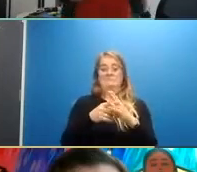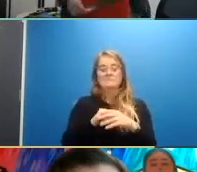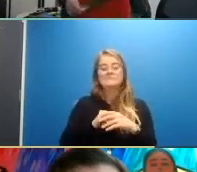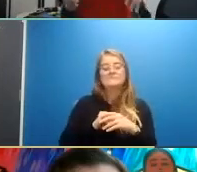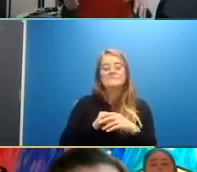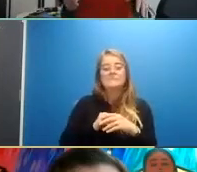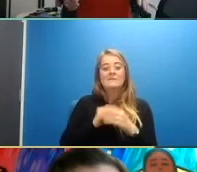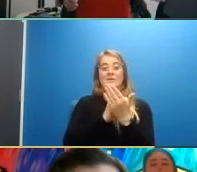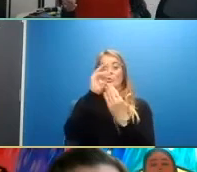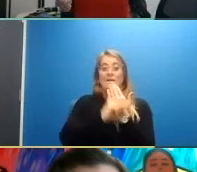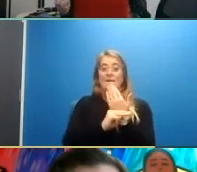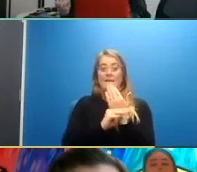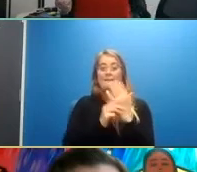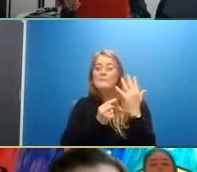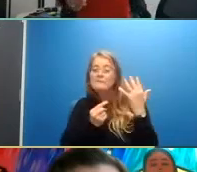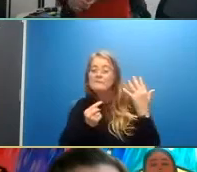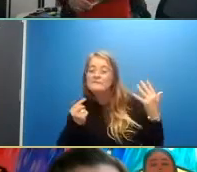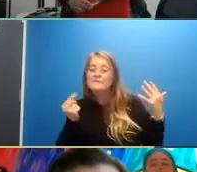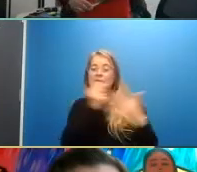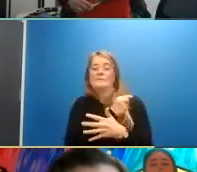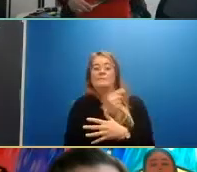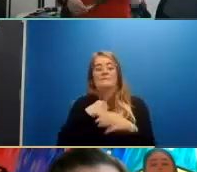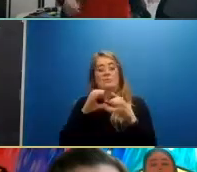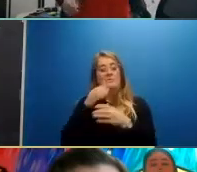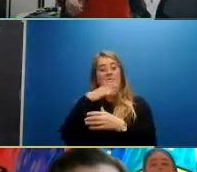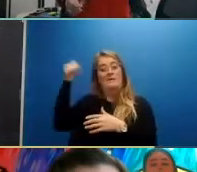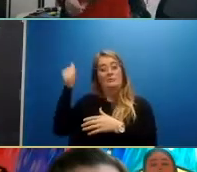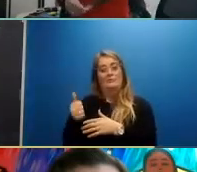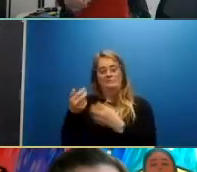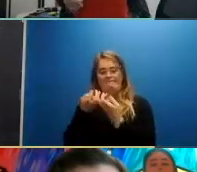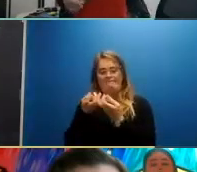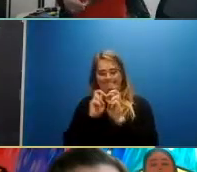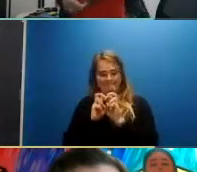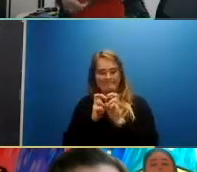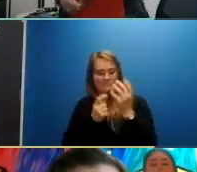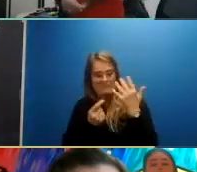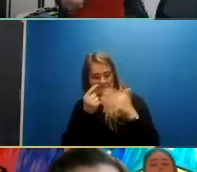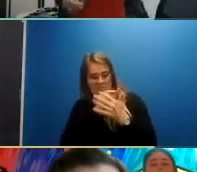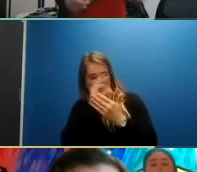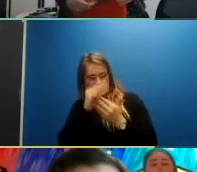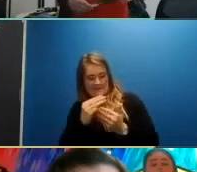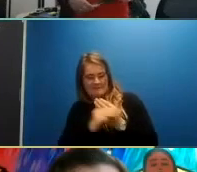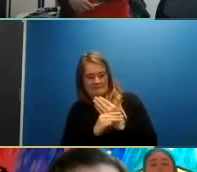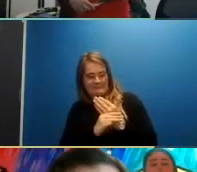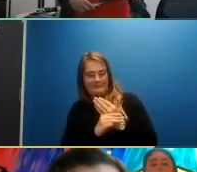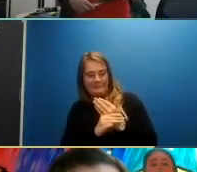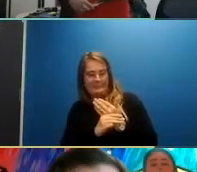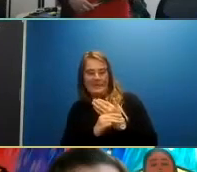the curriculum. There was a group of us elders that had the privilege of reviewing the Making Sense of Pain